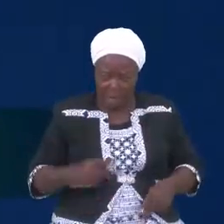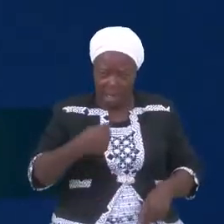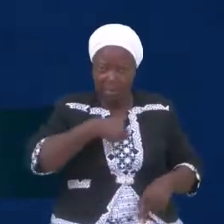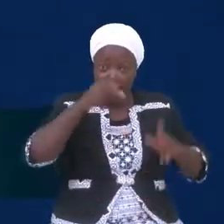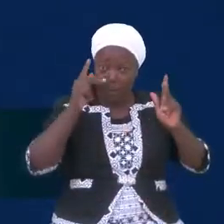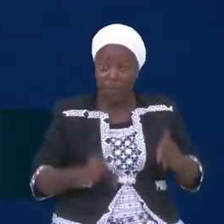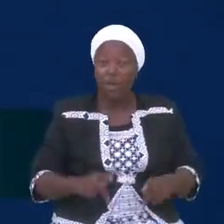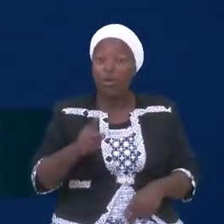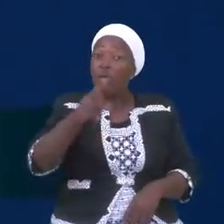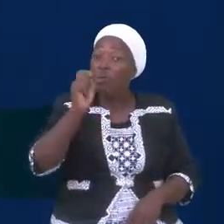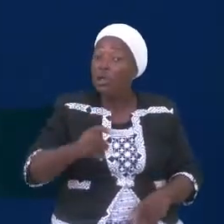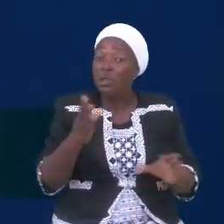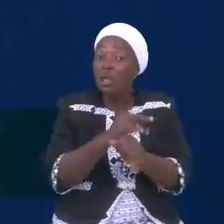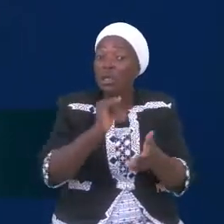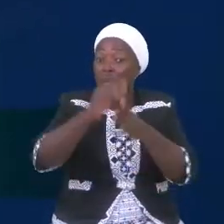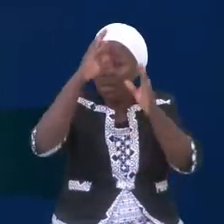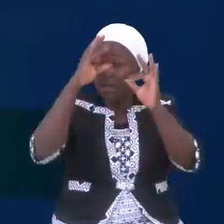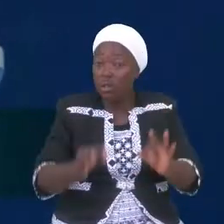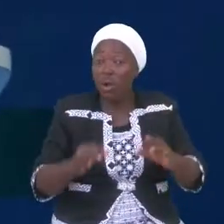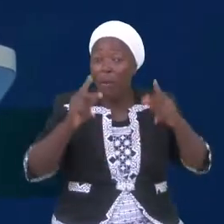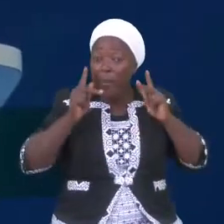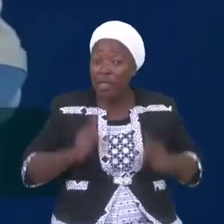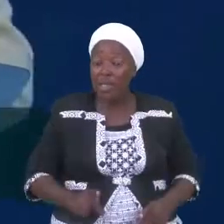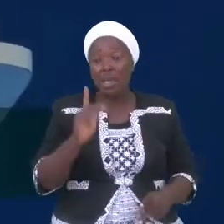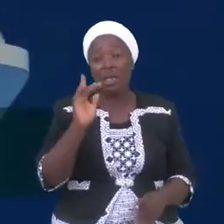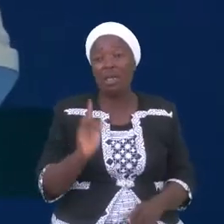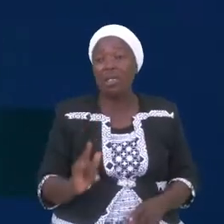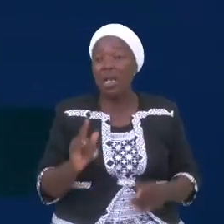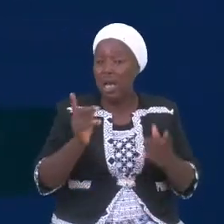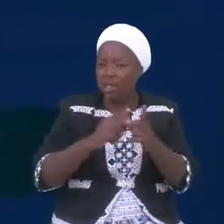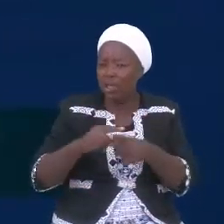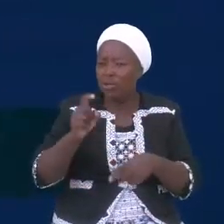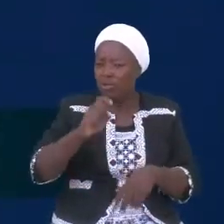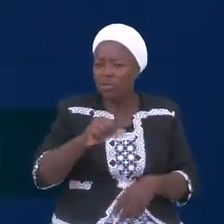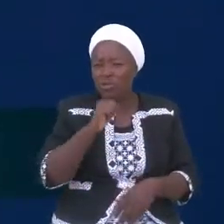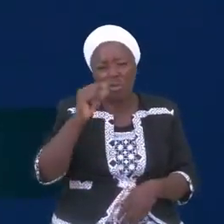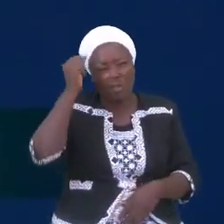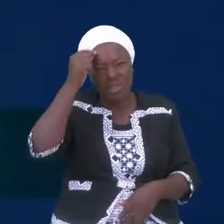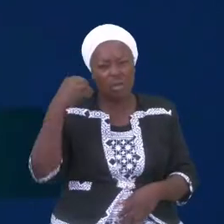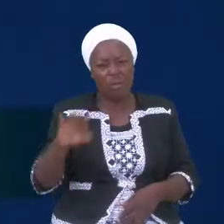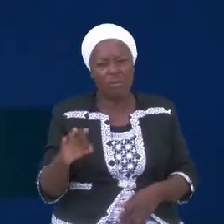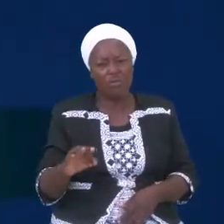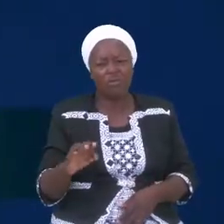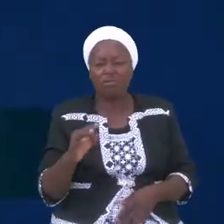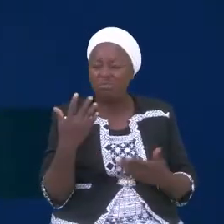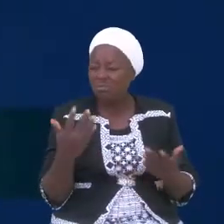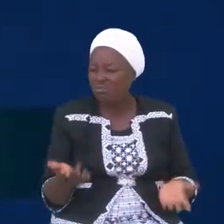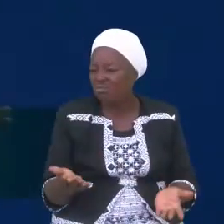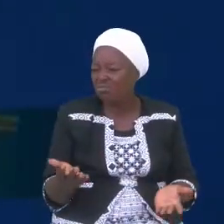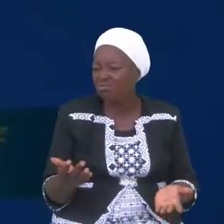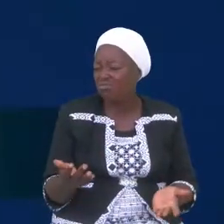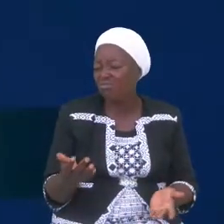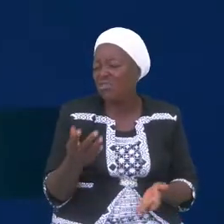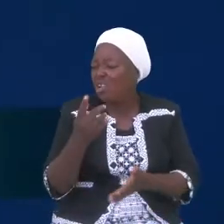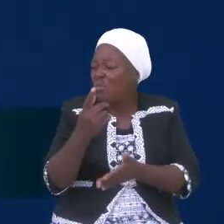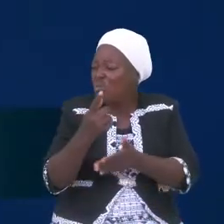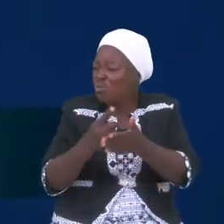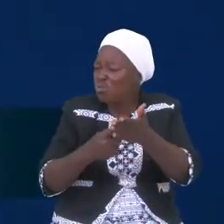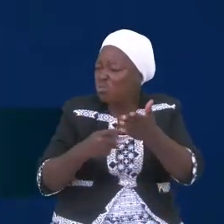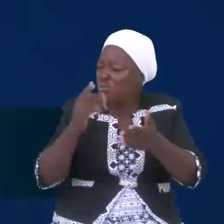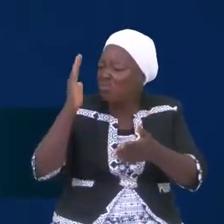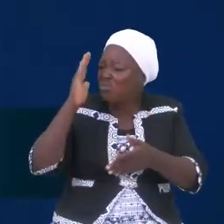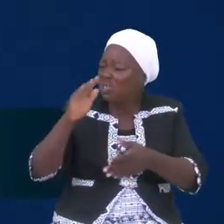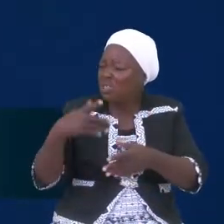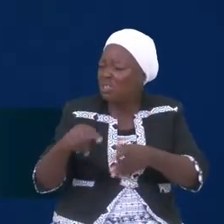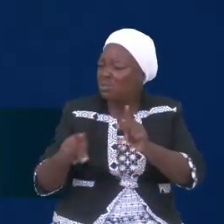take that decision personally, and you must not think of what will the people who knew me before,